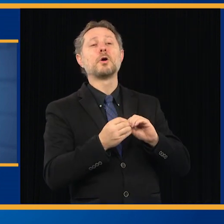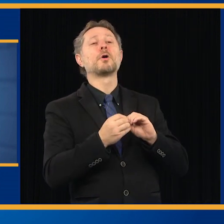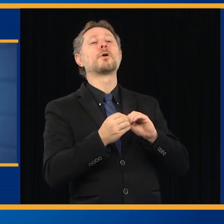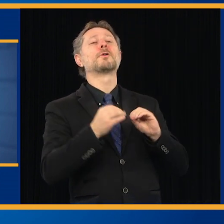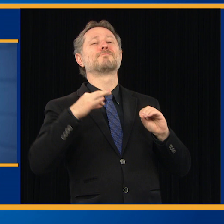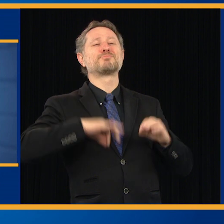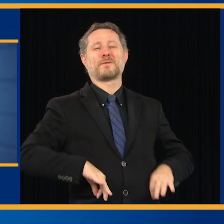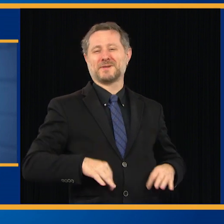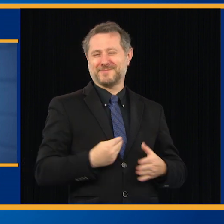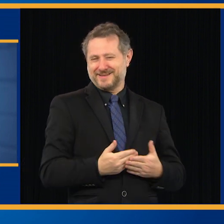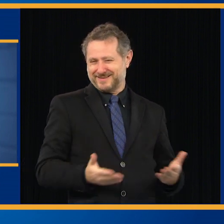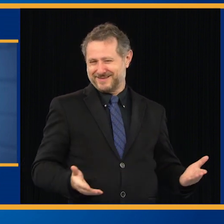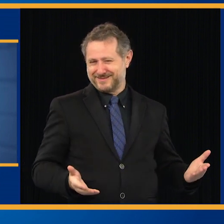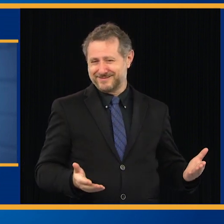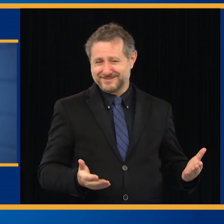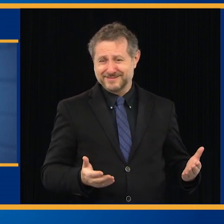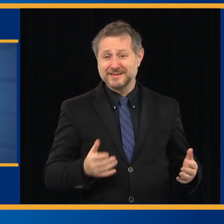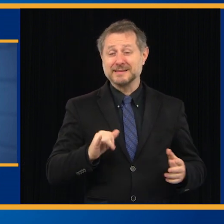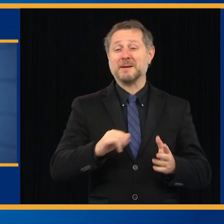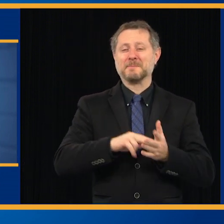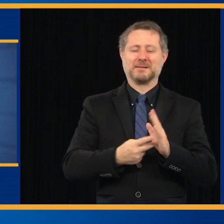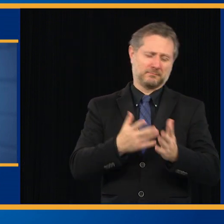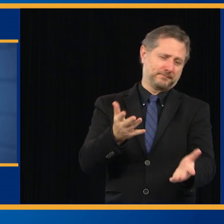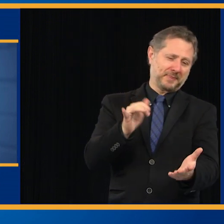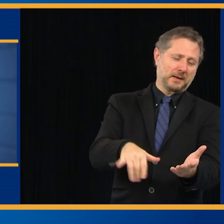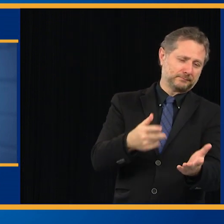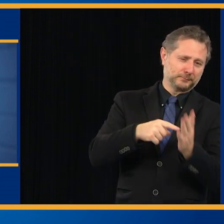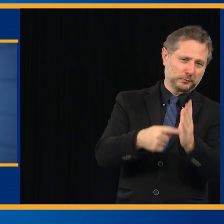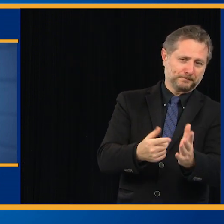what it means. That's what it means.